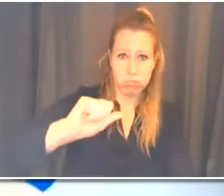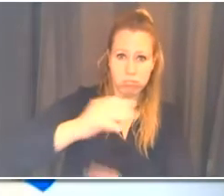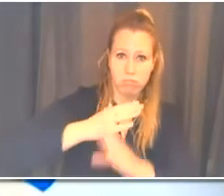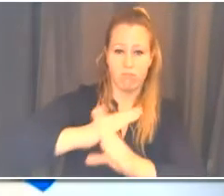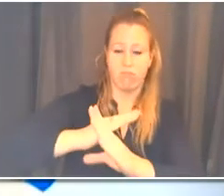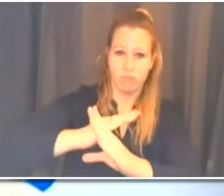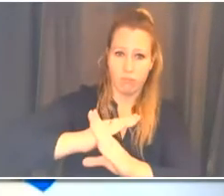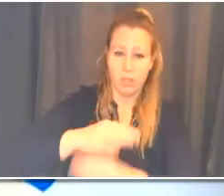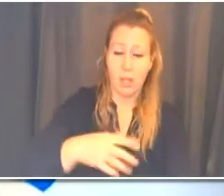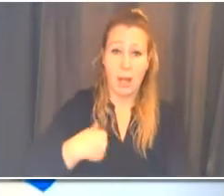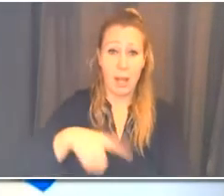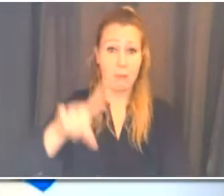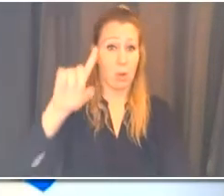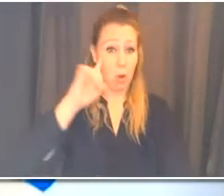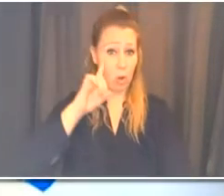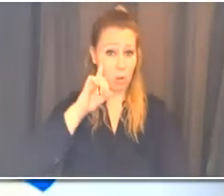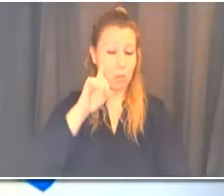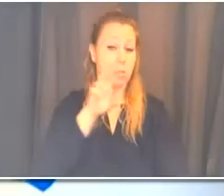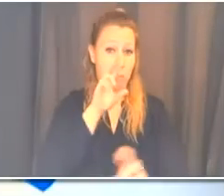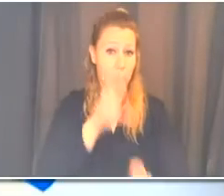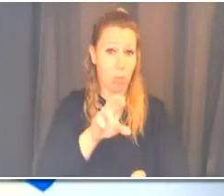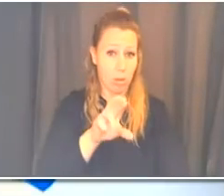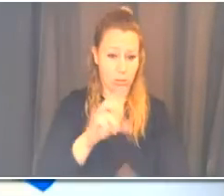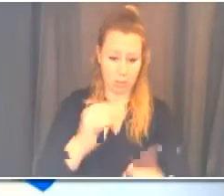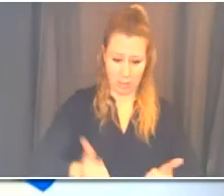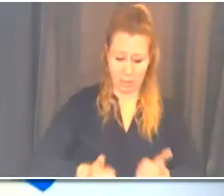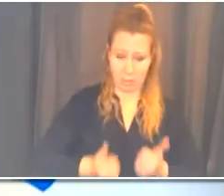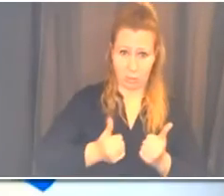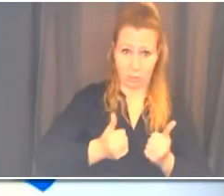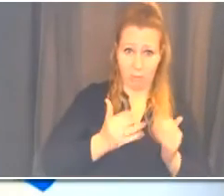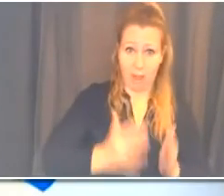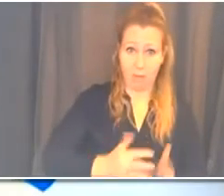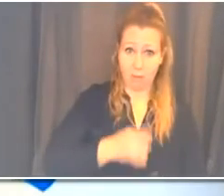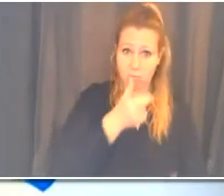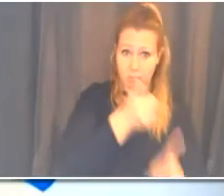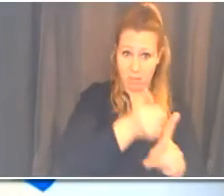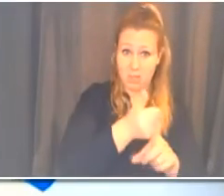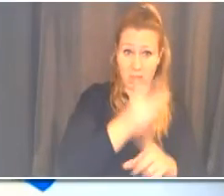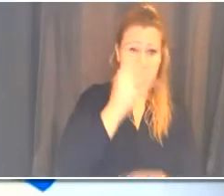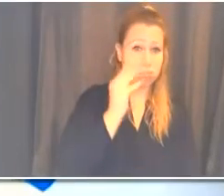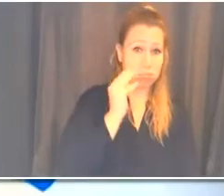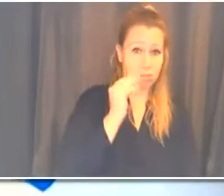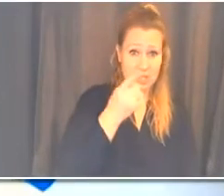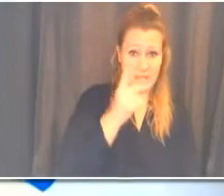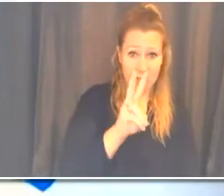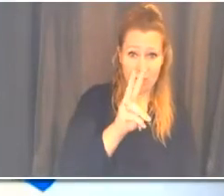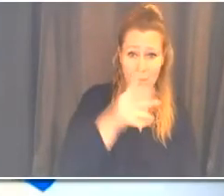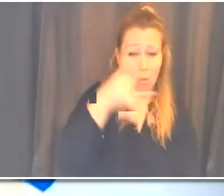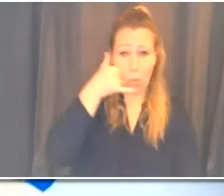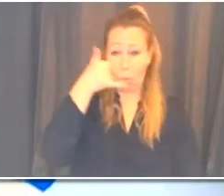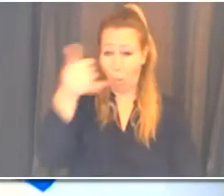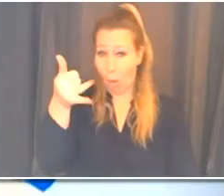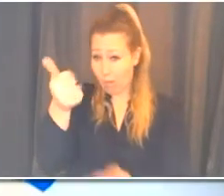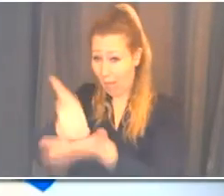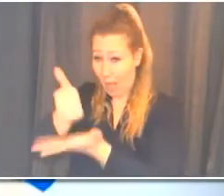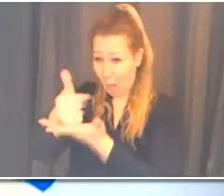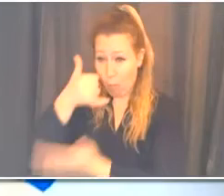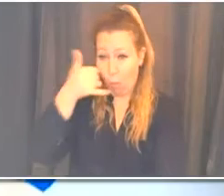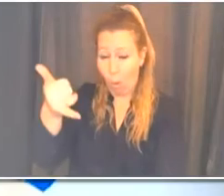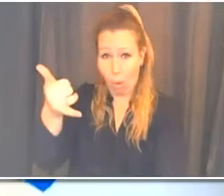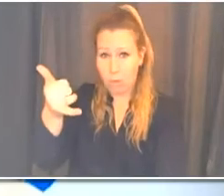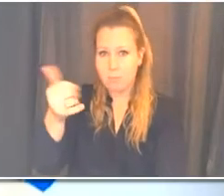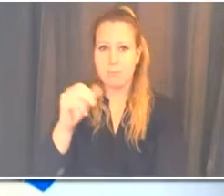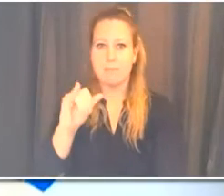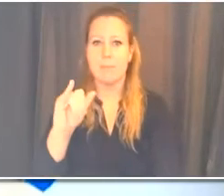uh spoken about in our communities and so I want to I want to address that not the general you're open to to immigrants